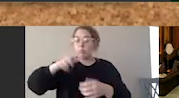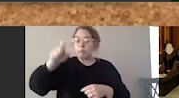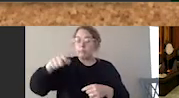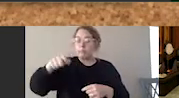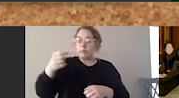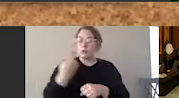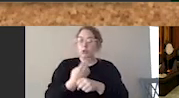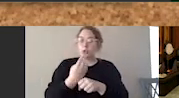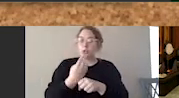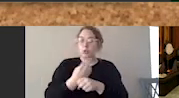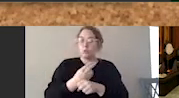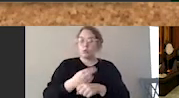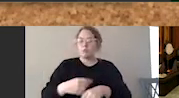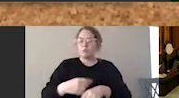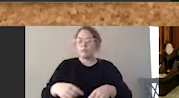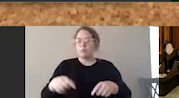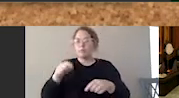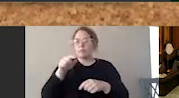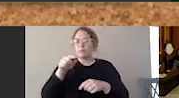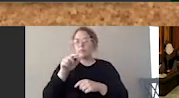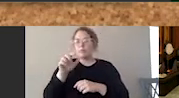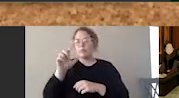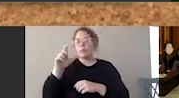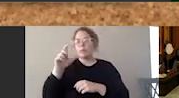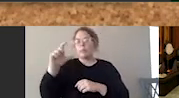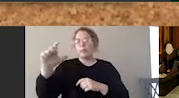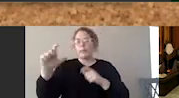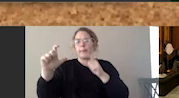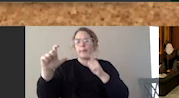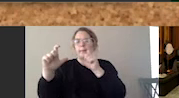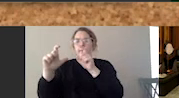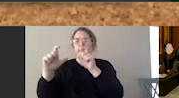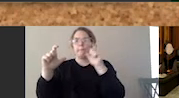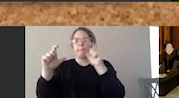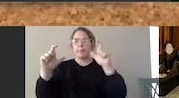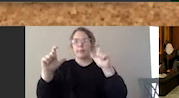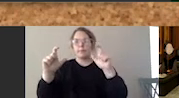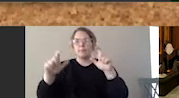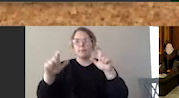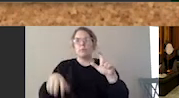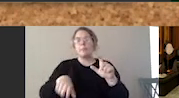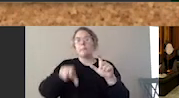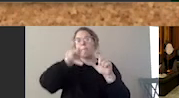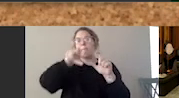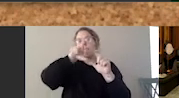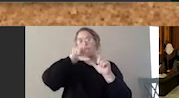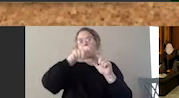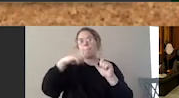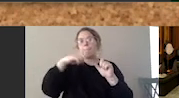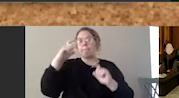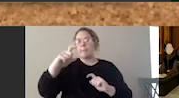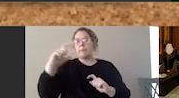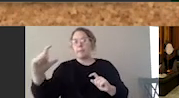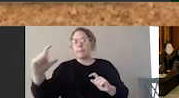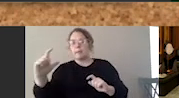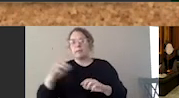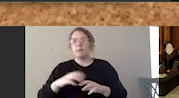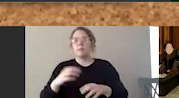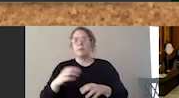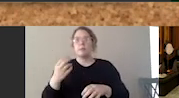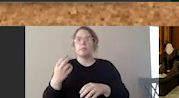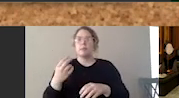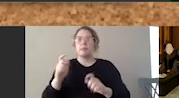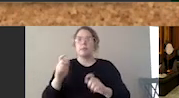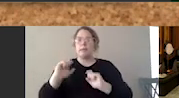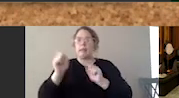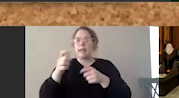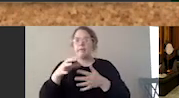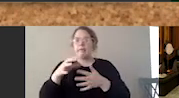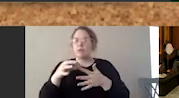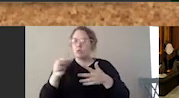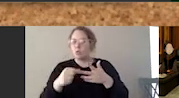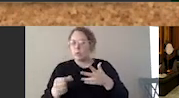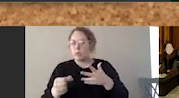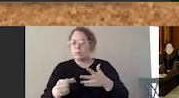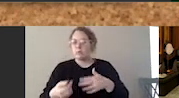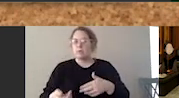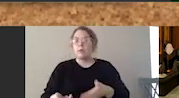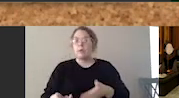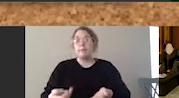the square brackets. We would use 2 of them and give the reader some kind of choice. So stand up